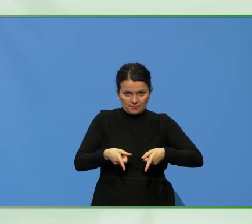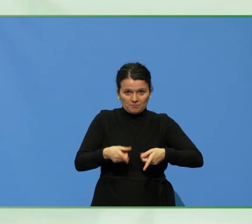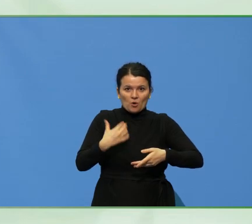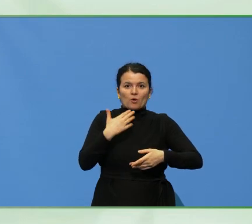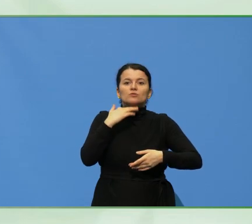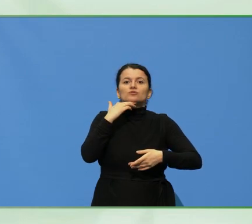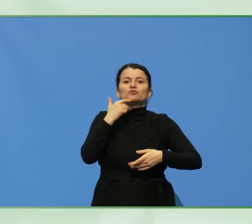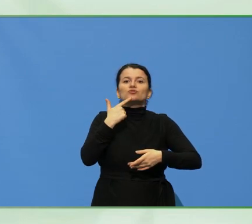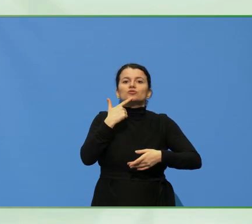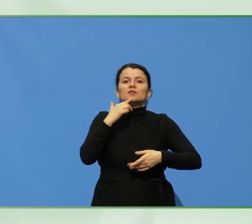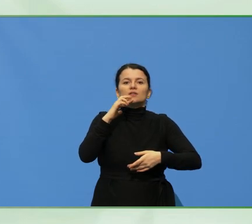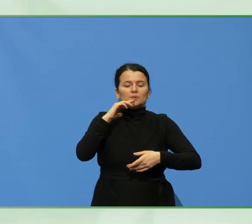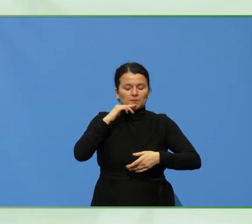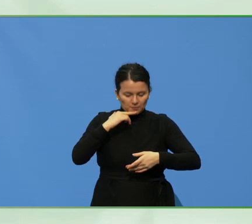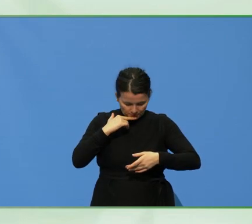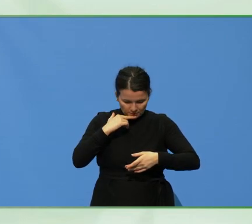chest.